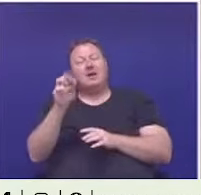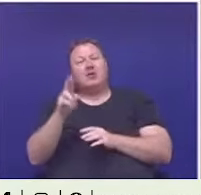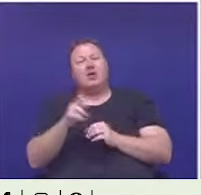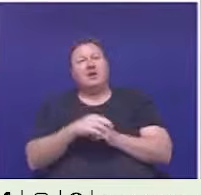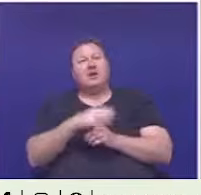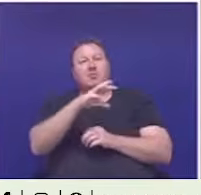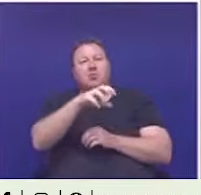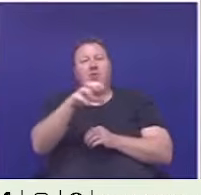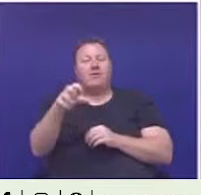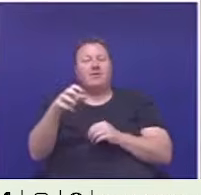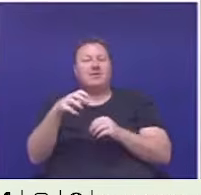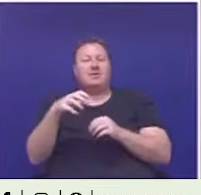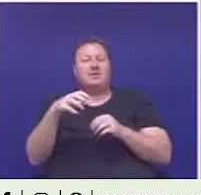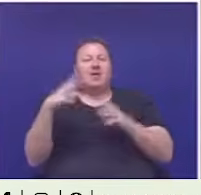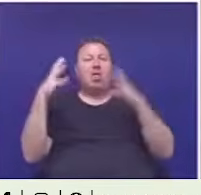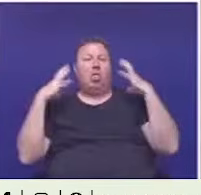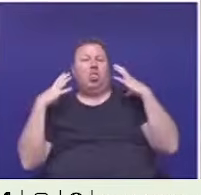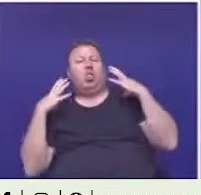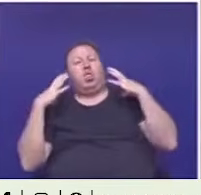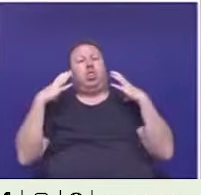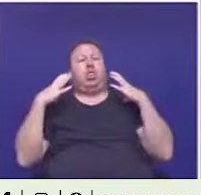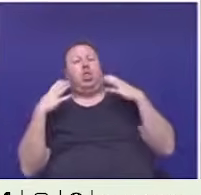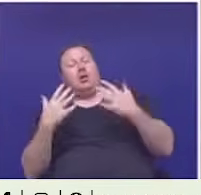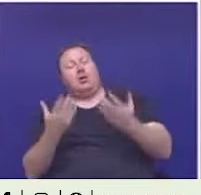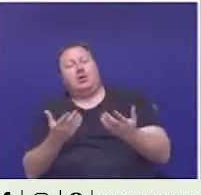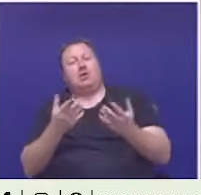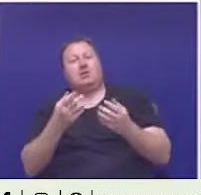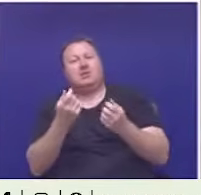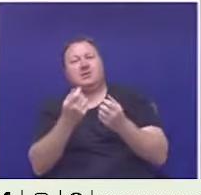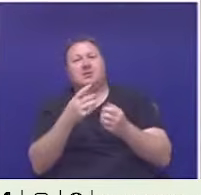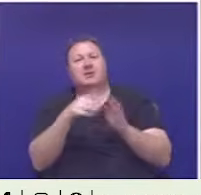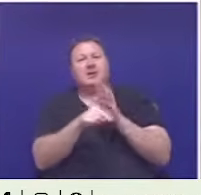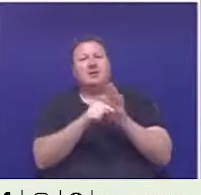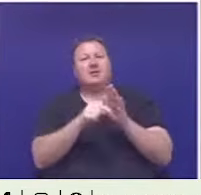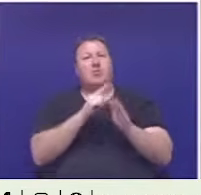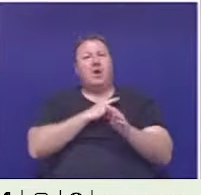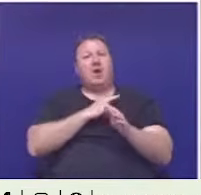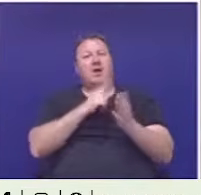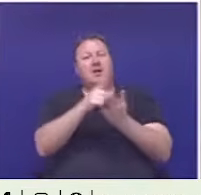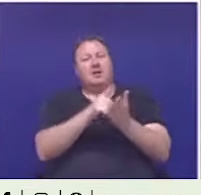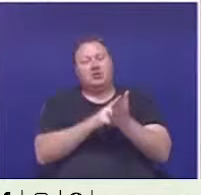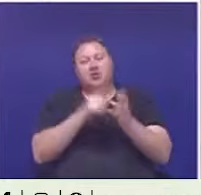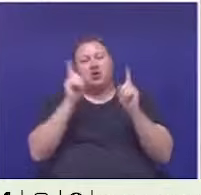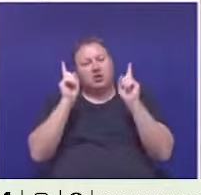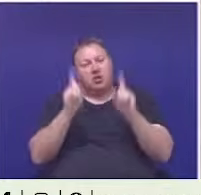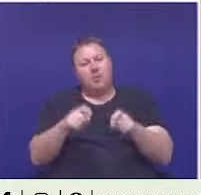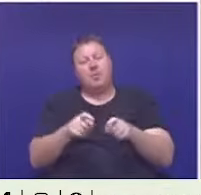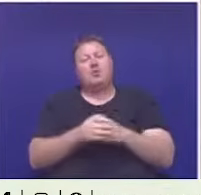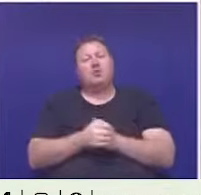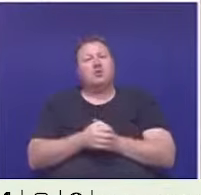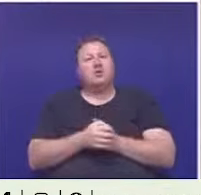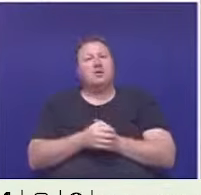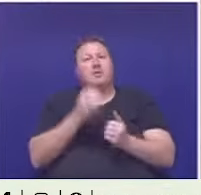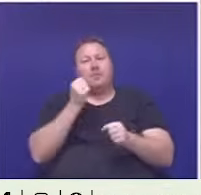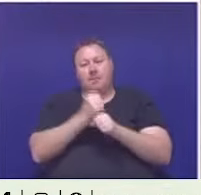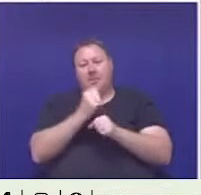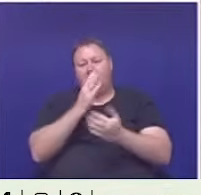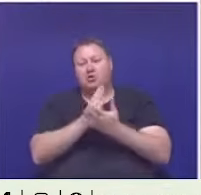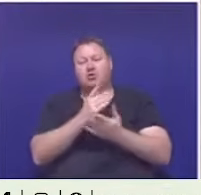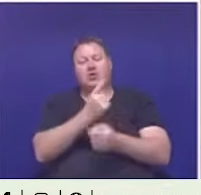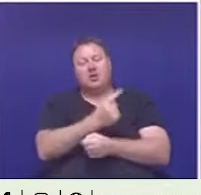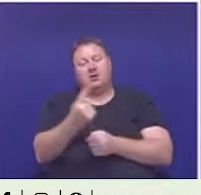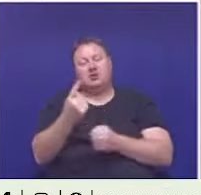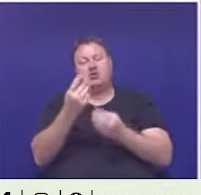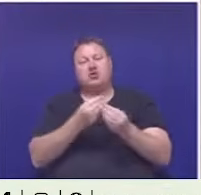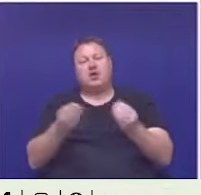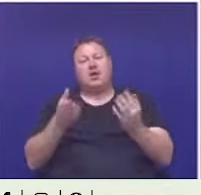had to shoulder that then and say, well, because this is now legislation, it's now compulsory, we have to make sure every child has access to grade